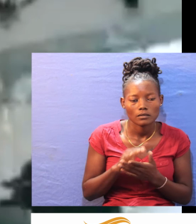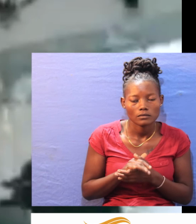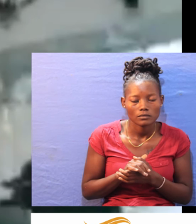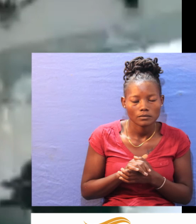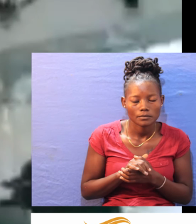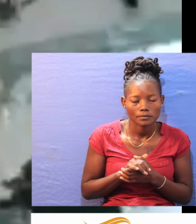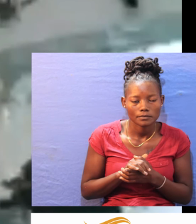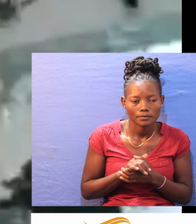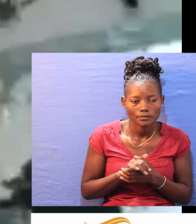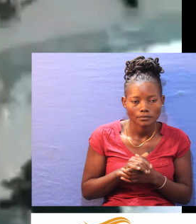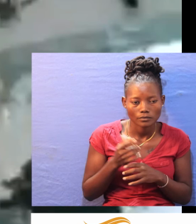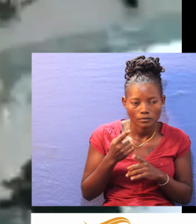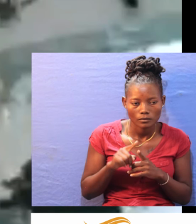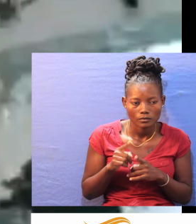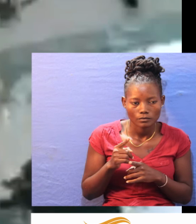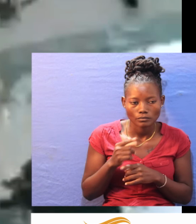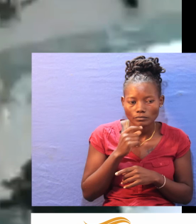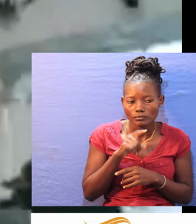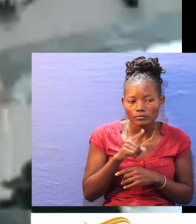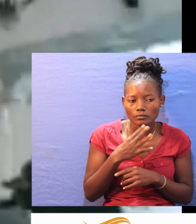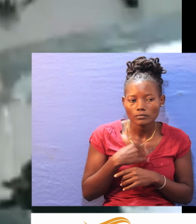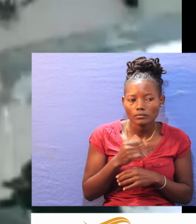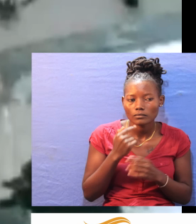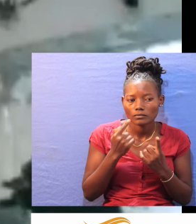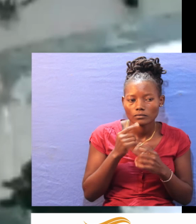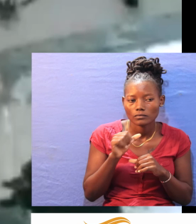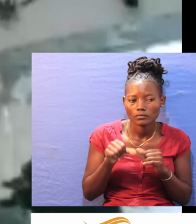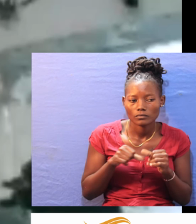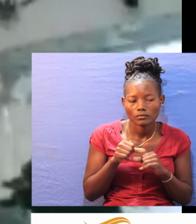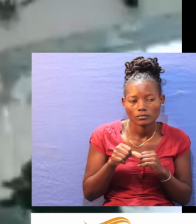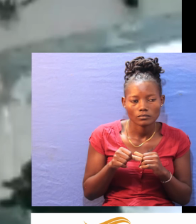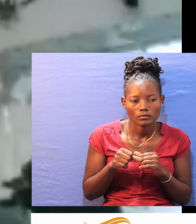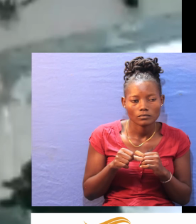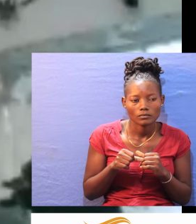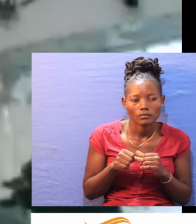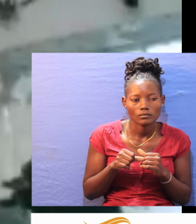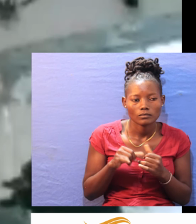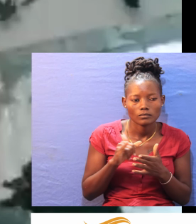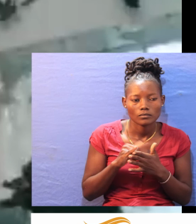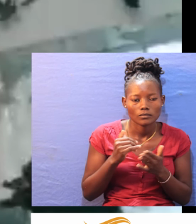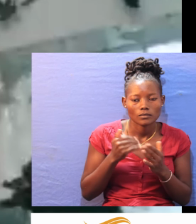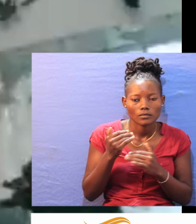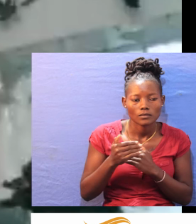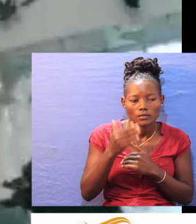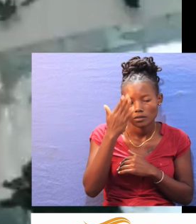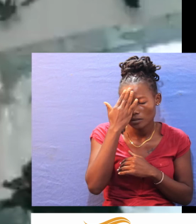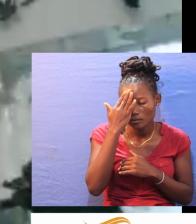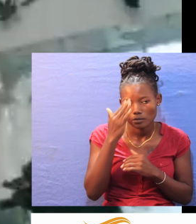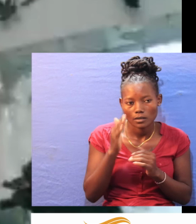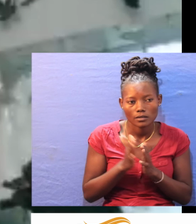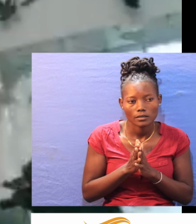do. But he wanted to talk about my dissertation the next Monday.